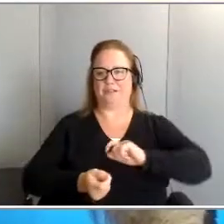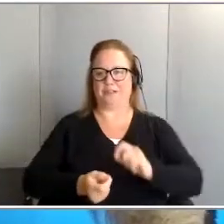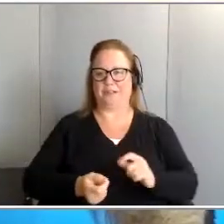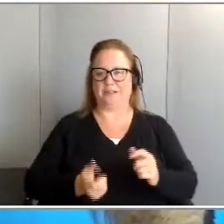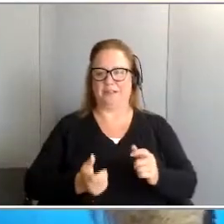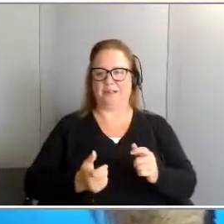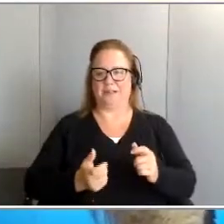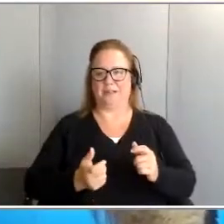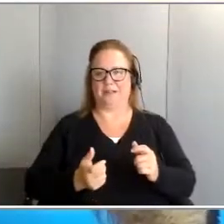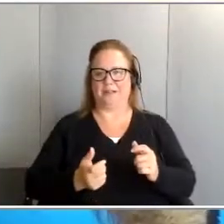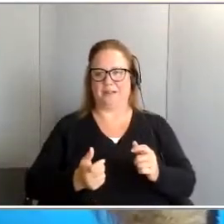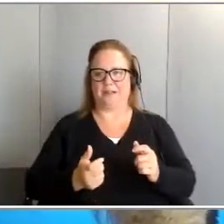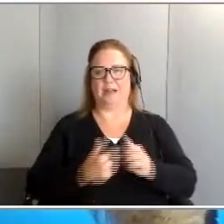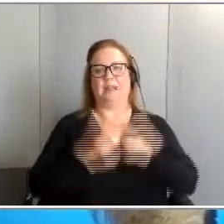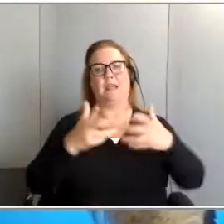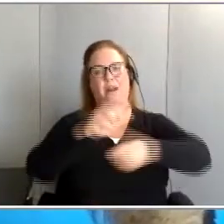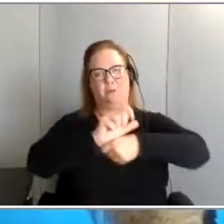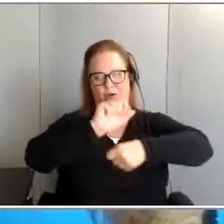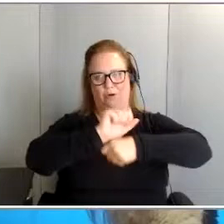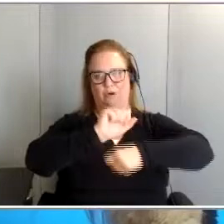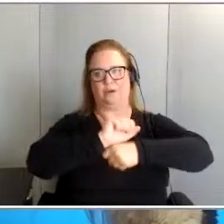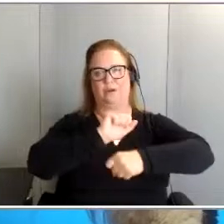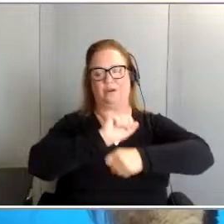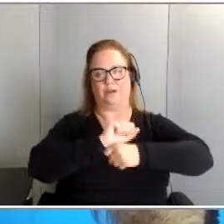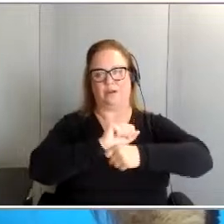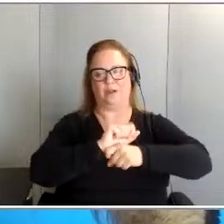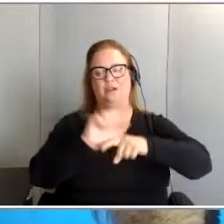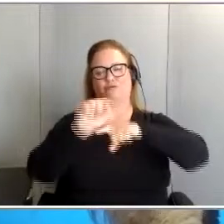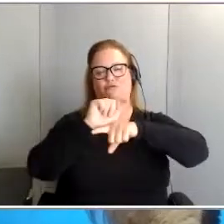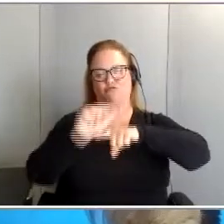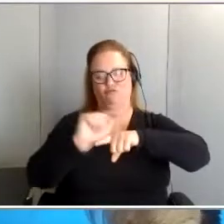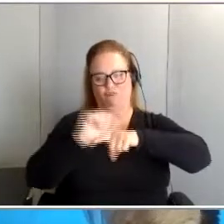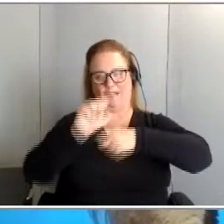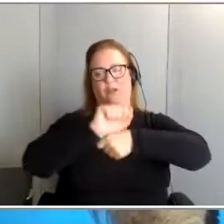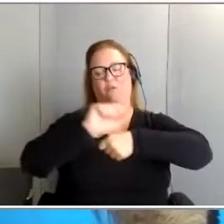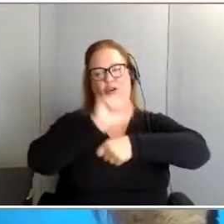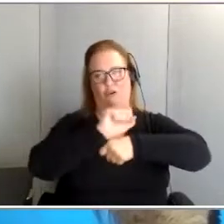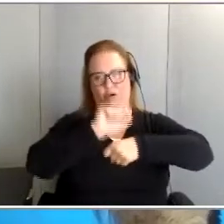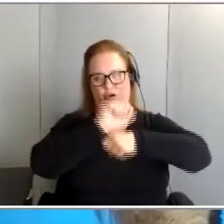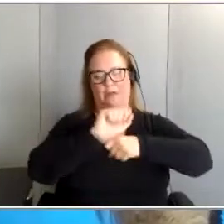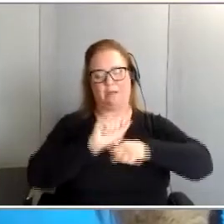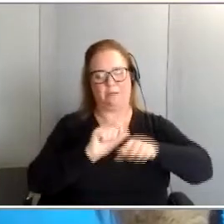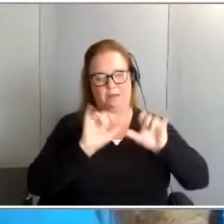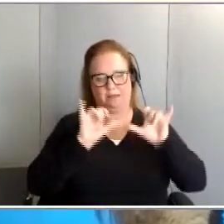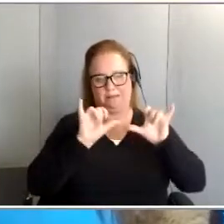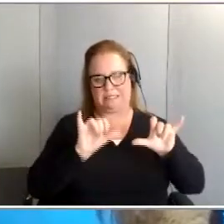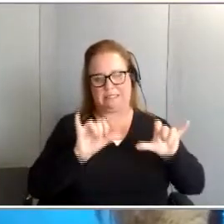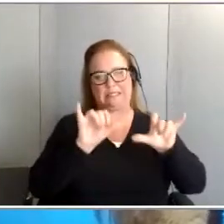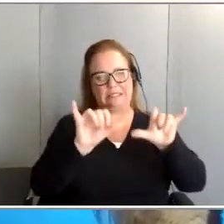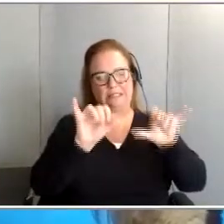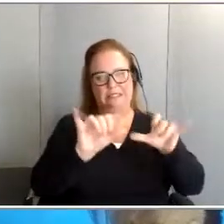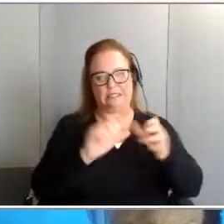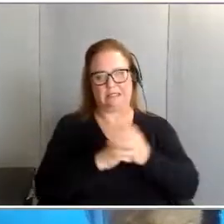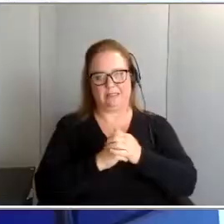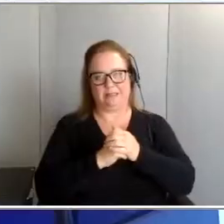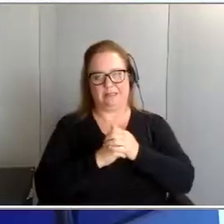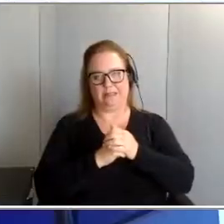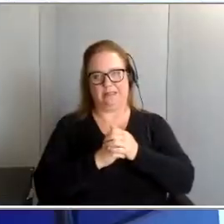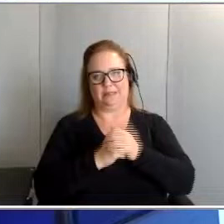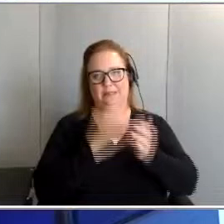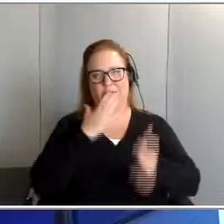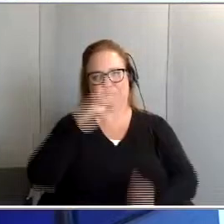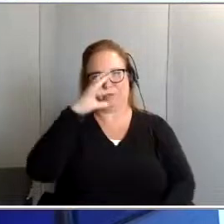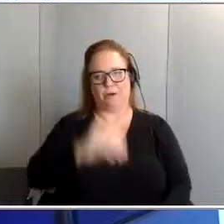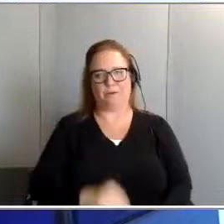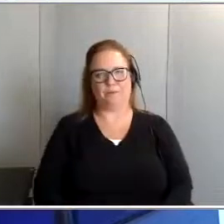Again, a lot of work, a lot of obedience work. Yeah. And just being consistent. And Well, he's beautiful. He's a good boy. Thanks for showing